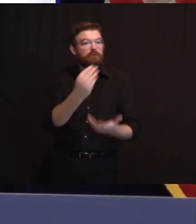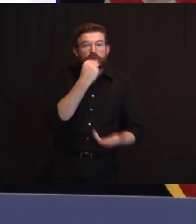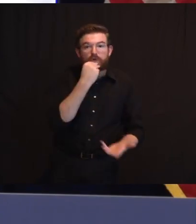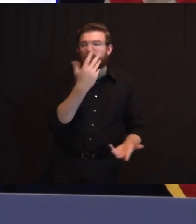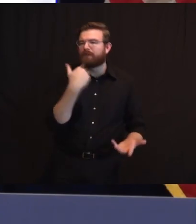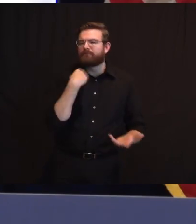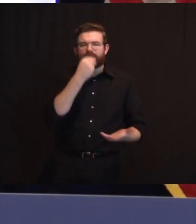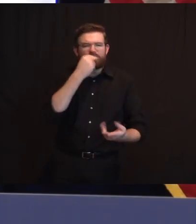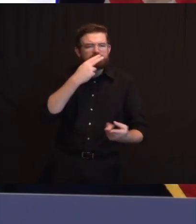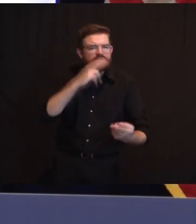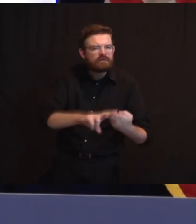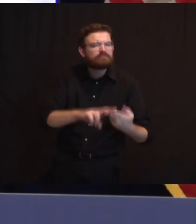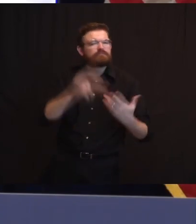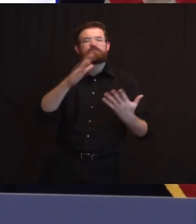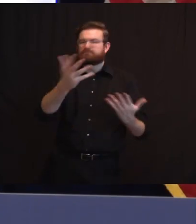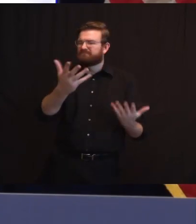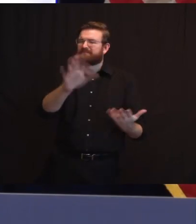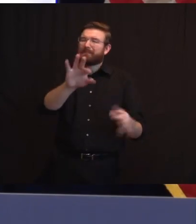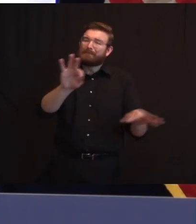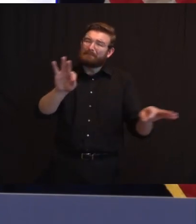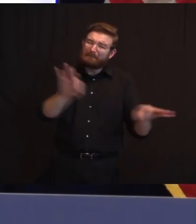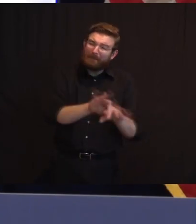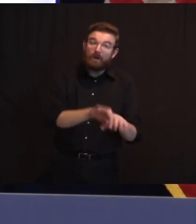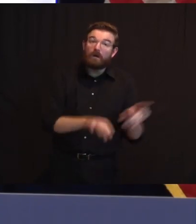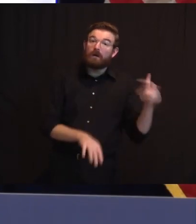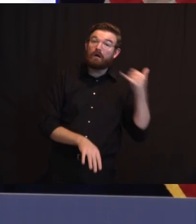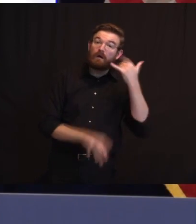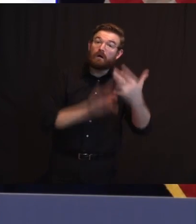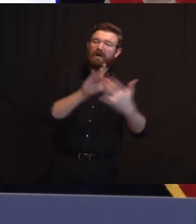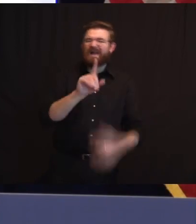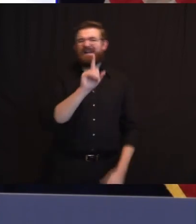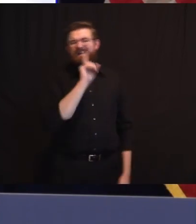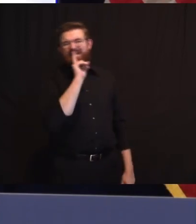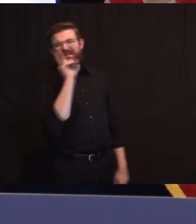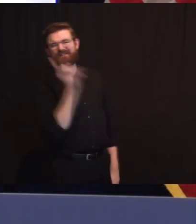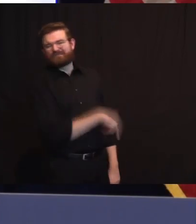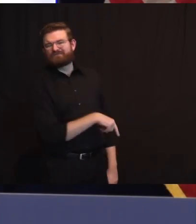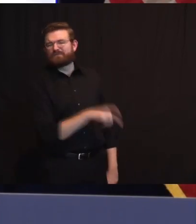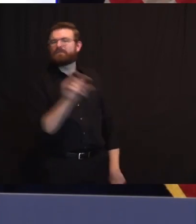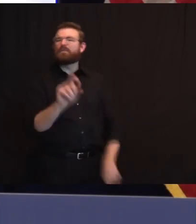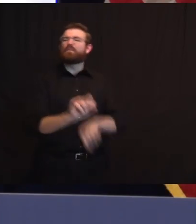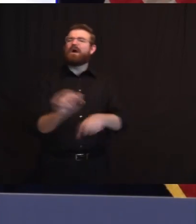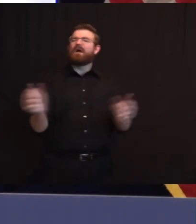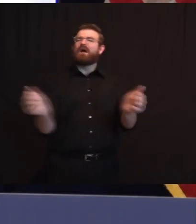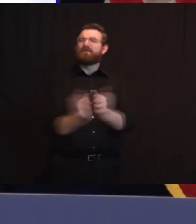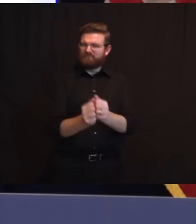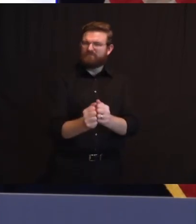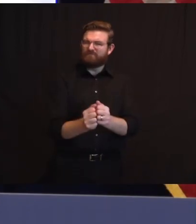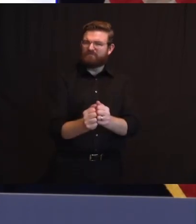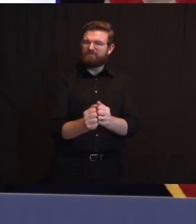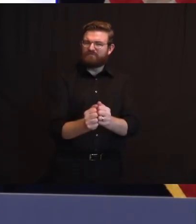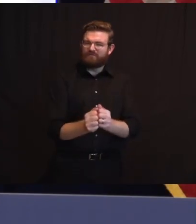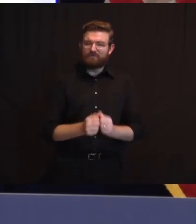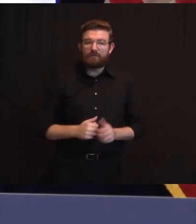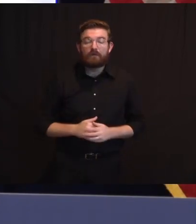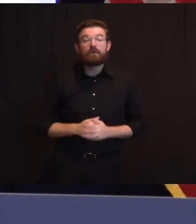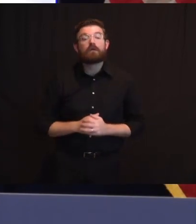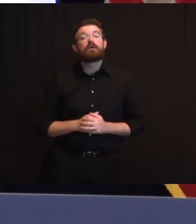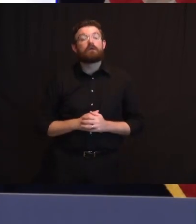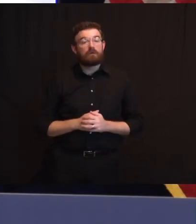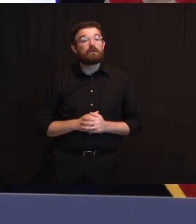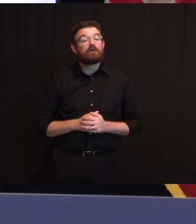call. We need to work together to keep New Jersey on the right track. Moving on to my daily report, as the governor shared, our